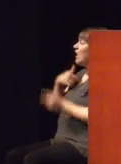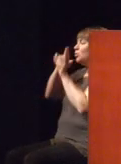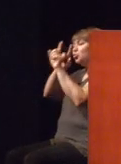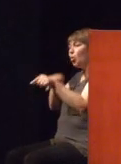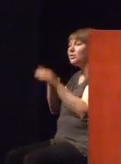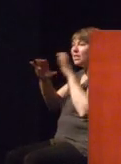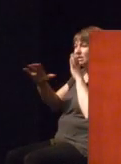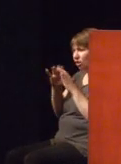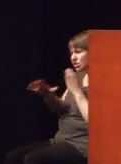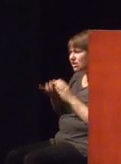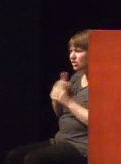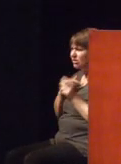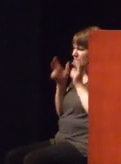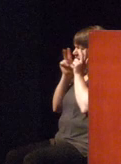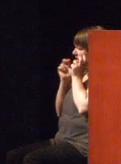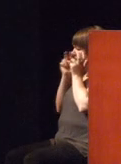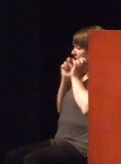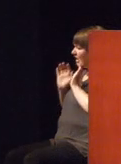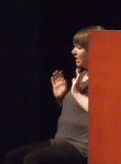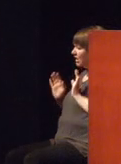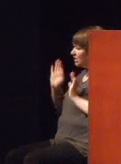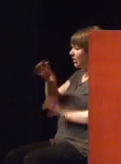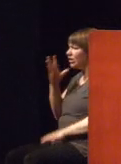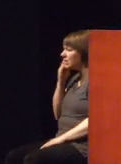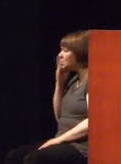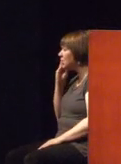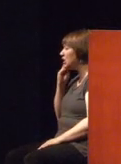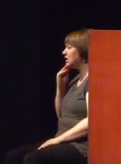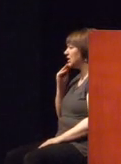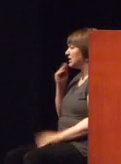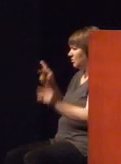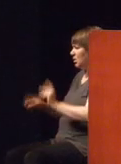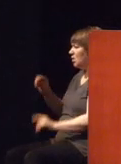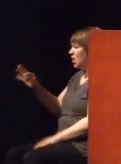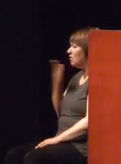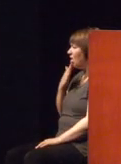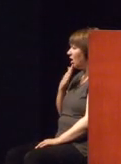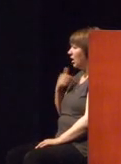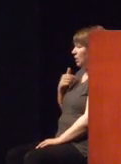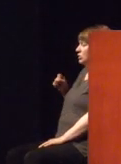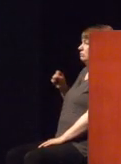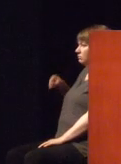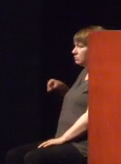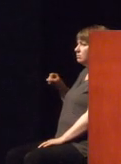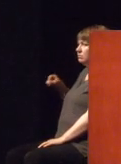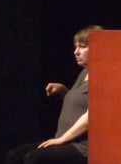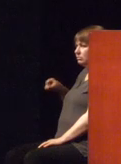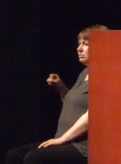race conversations and I was listening to the experiences of people of color and nodding and